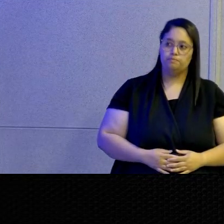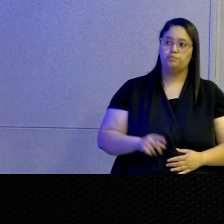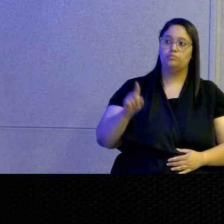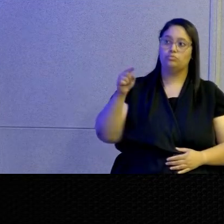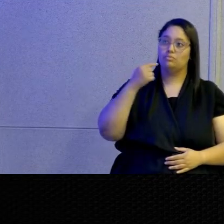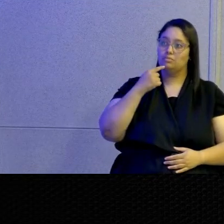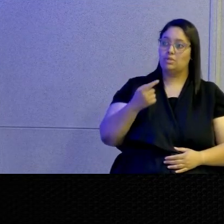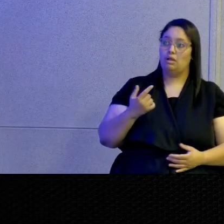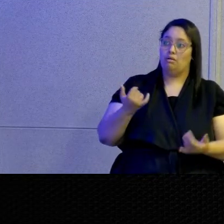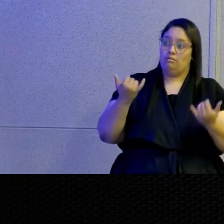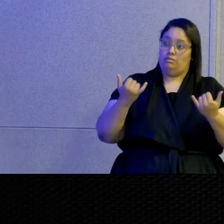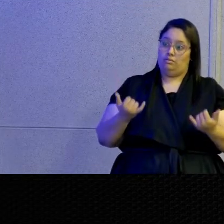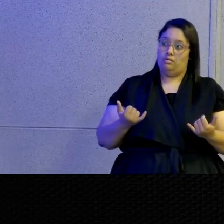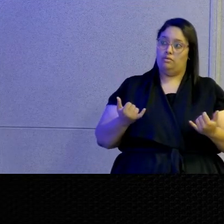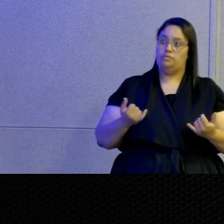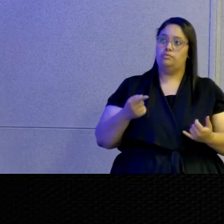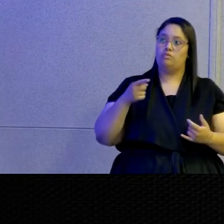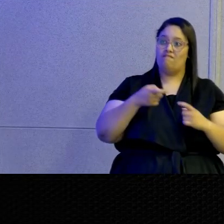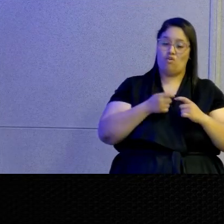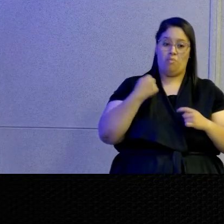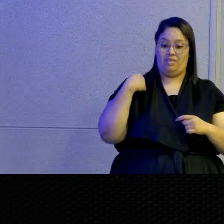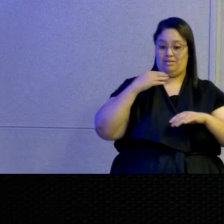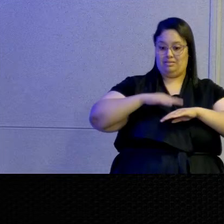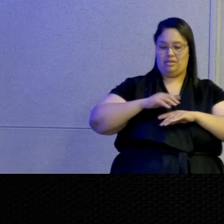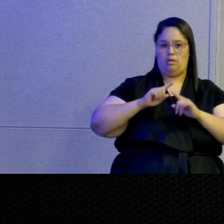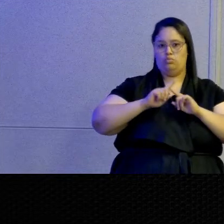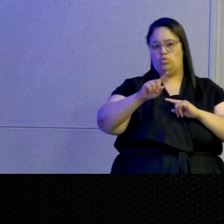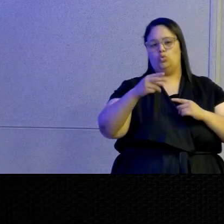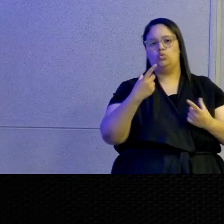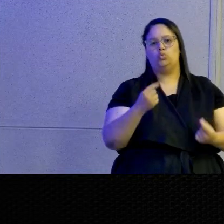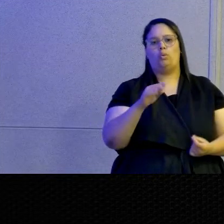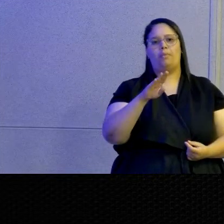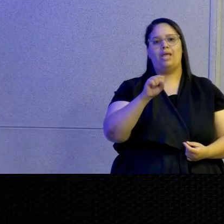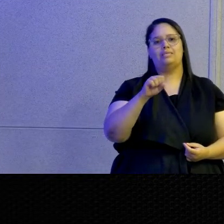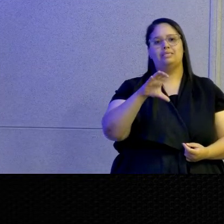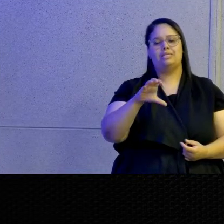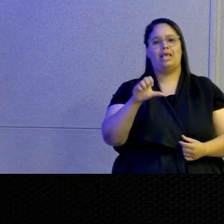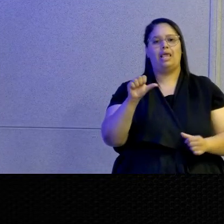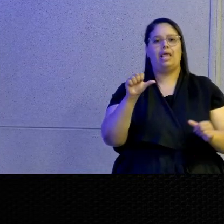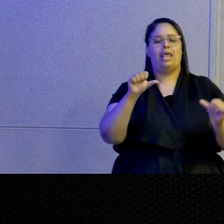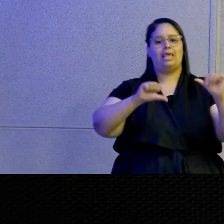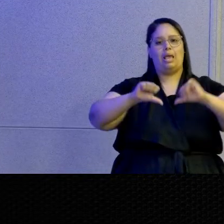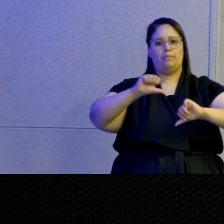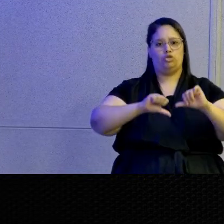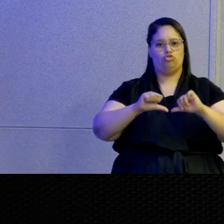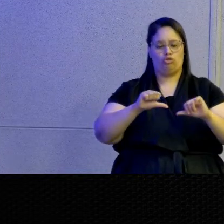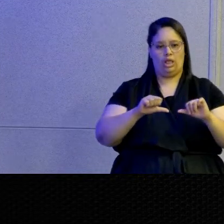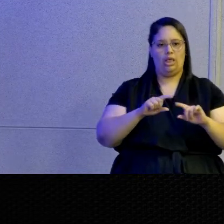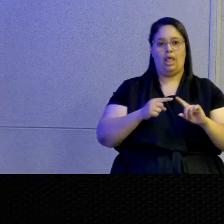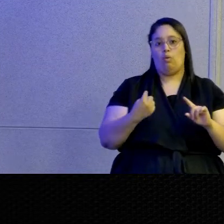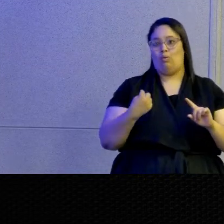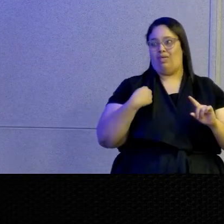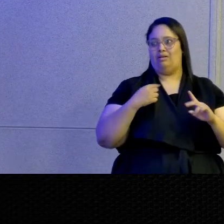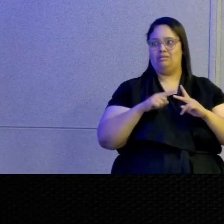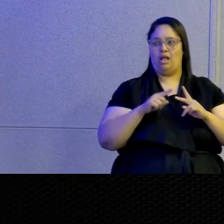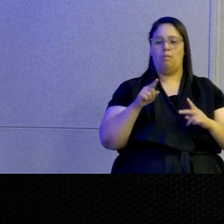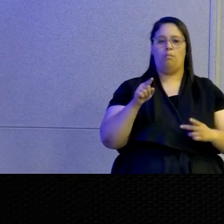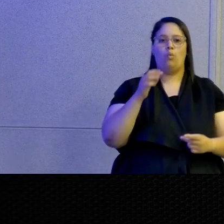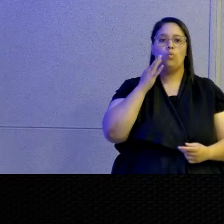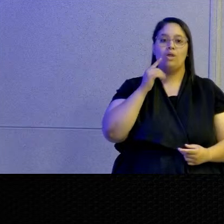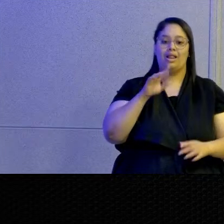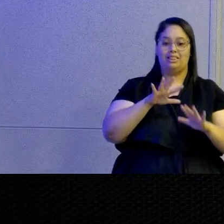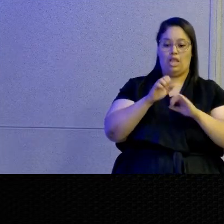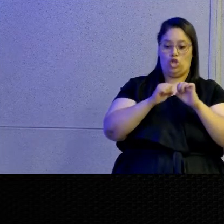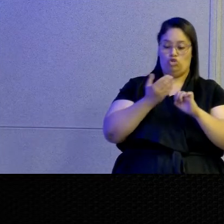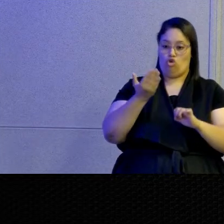said, since then she went to do BSc in chemistry. But not only that, she said, then in 10